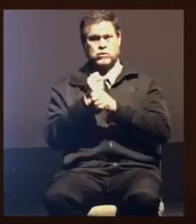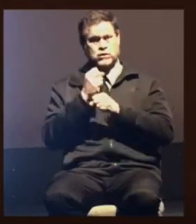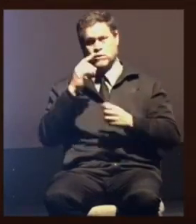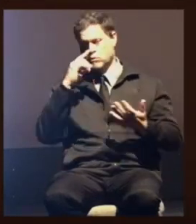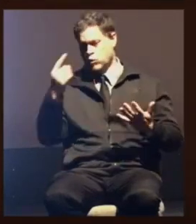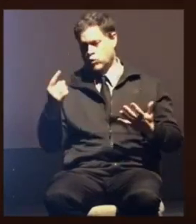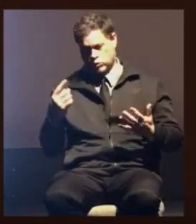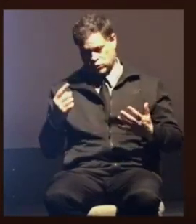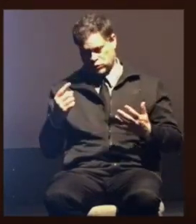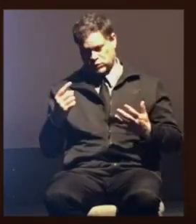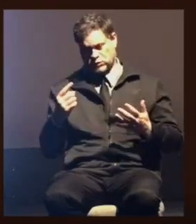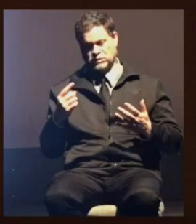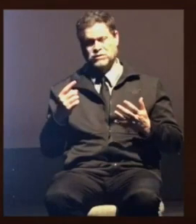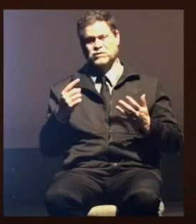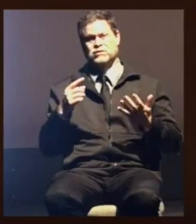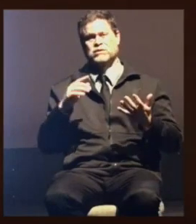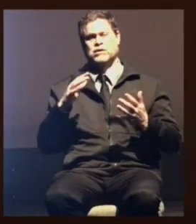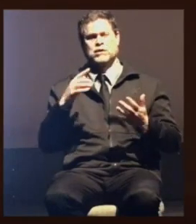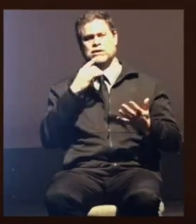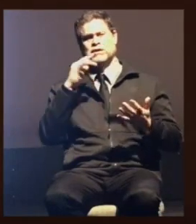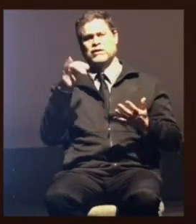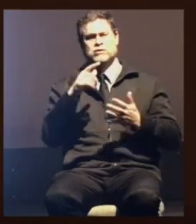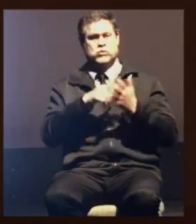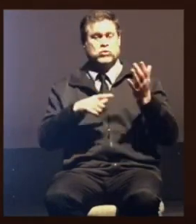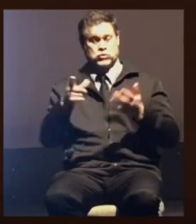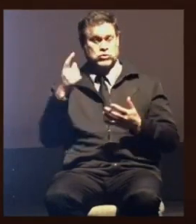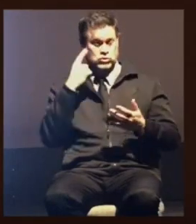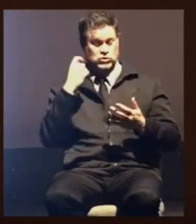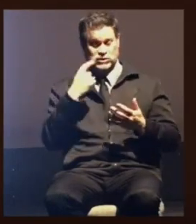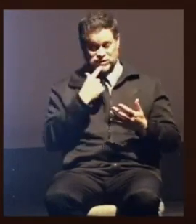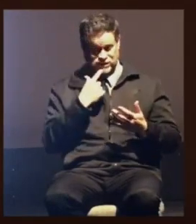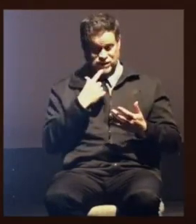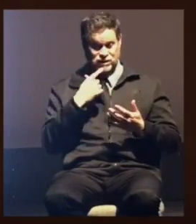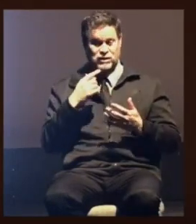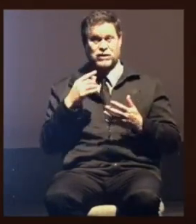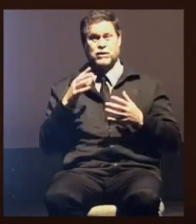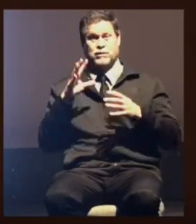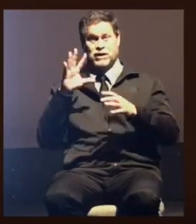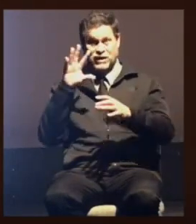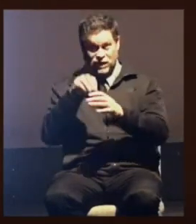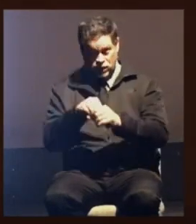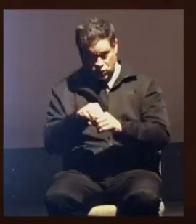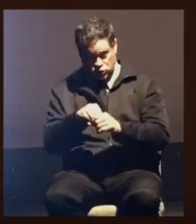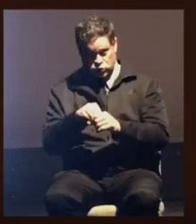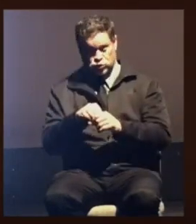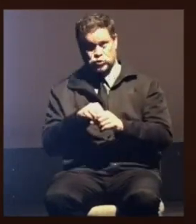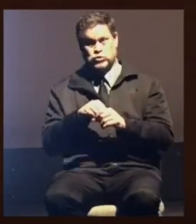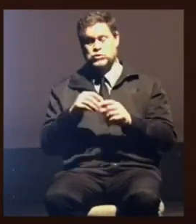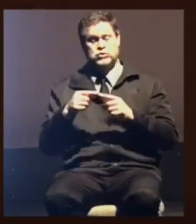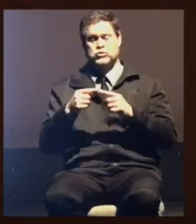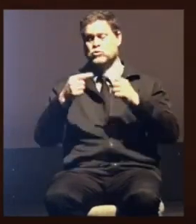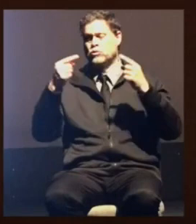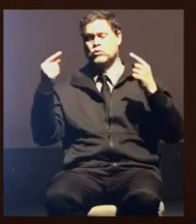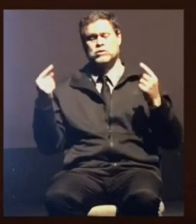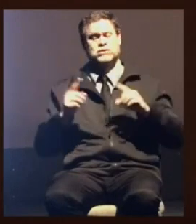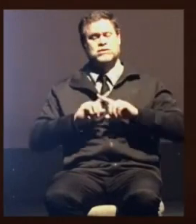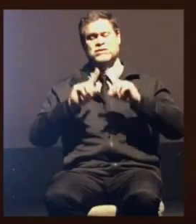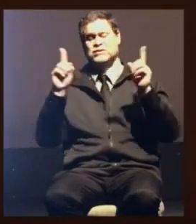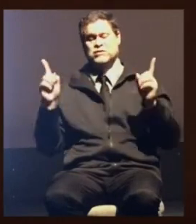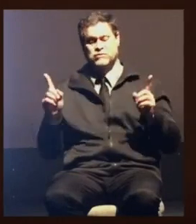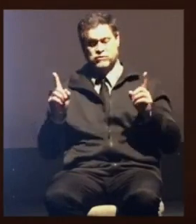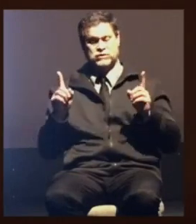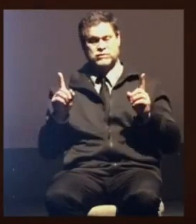bored. And it kind of, you may say, well, that's what you just said, and be engaged. To me, it's totally different.